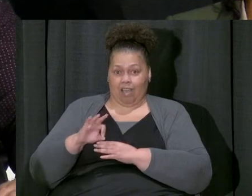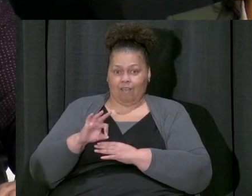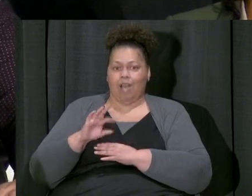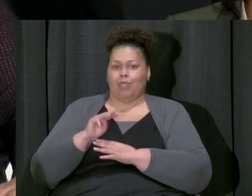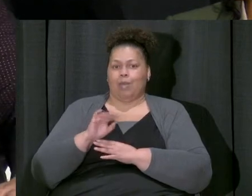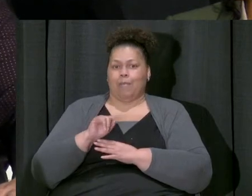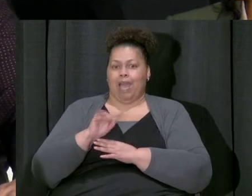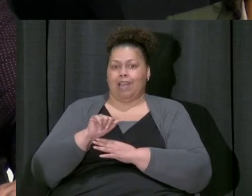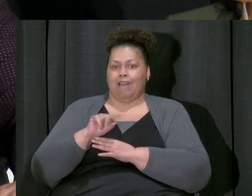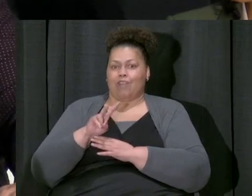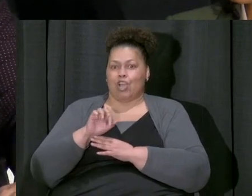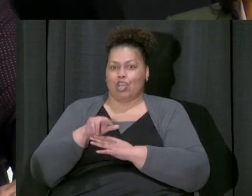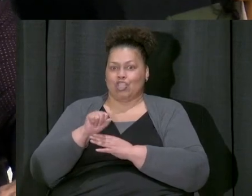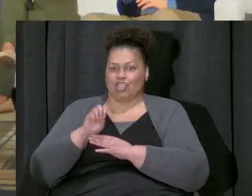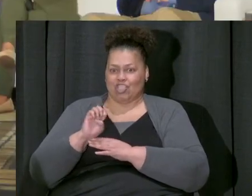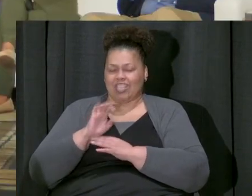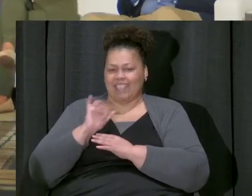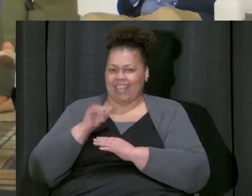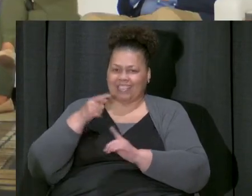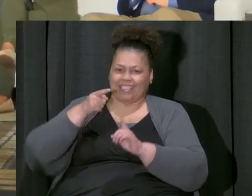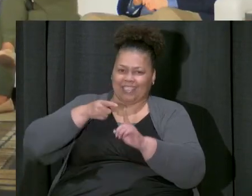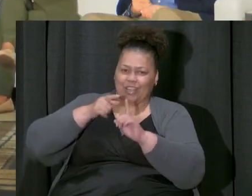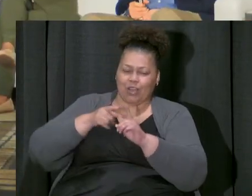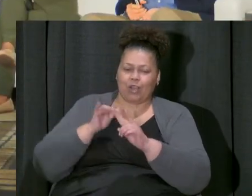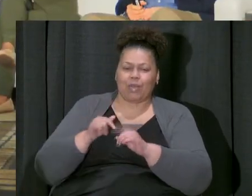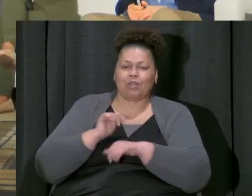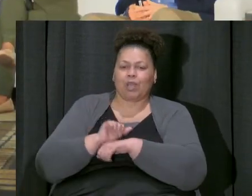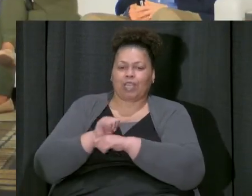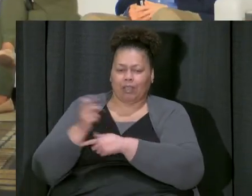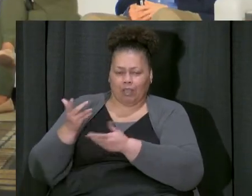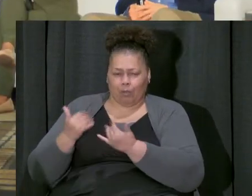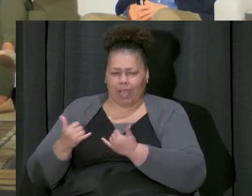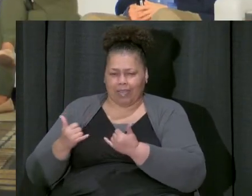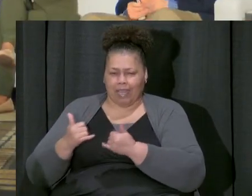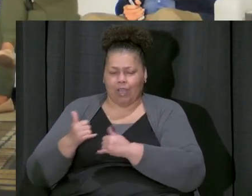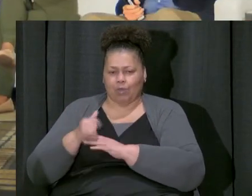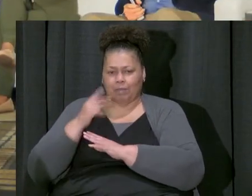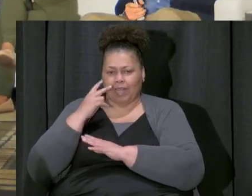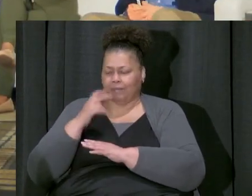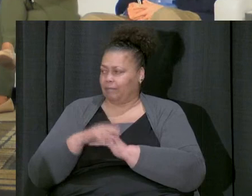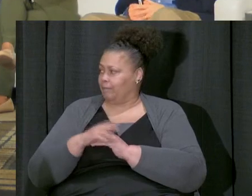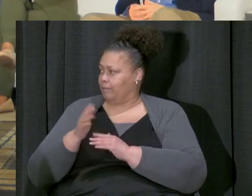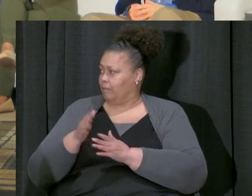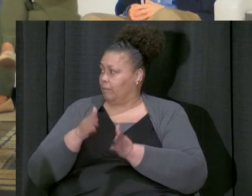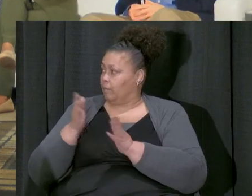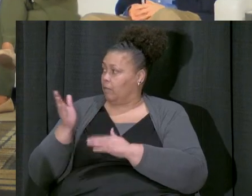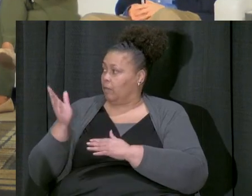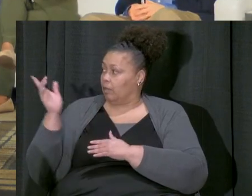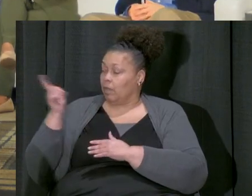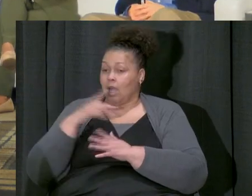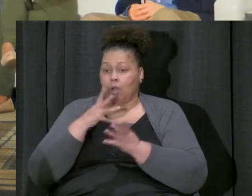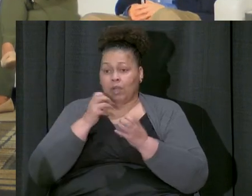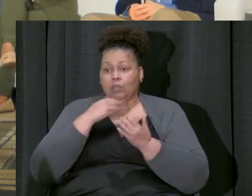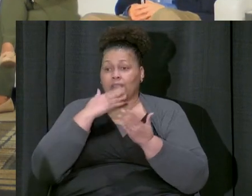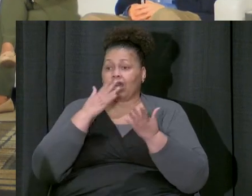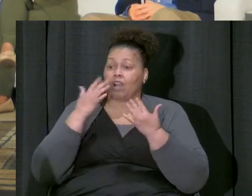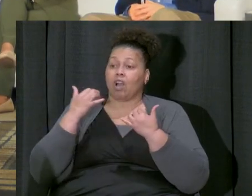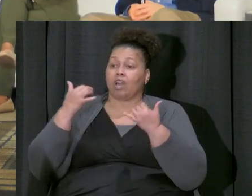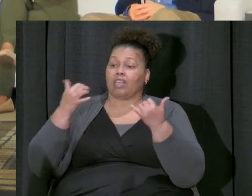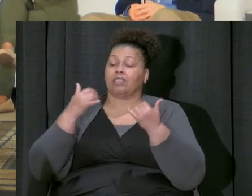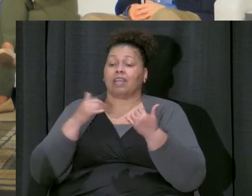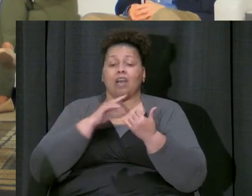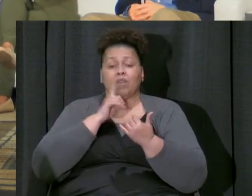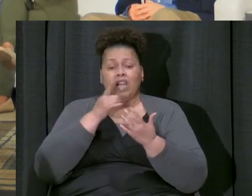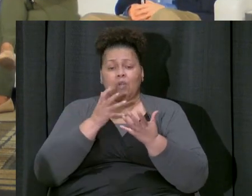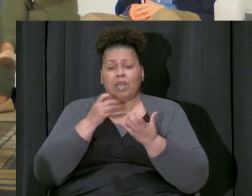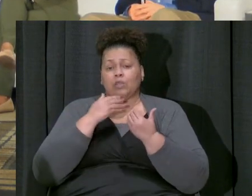exist, but we definitely need more of them. Very good, very good. Yep. Well, I want to thank, did you have one more thing to say, Greg? Or, no, is it. Well, I want to thank our audience. I certainly want to